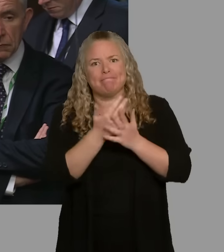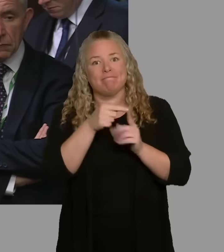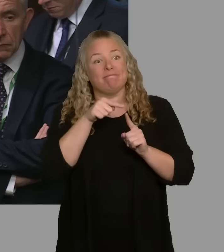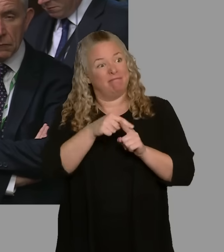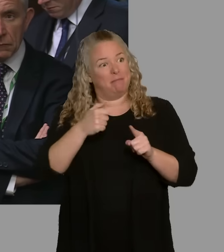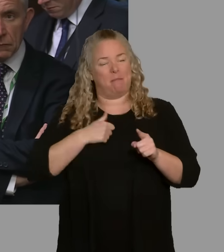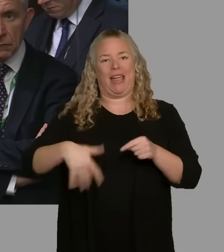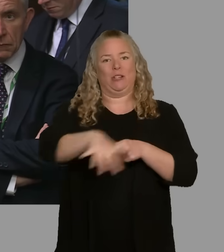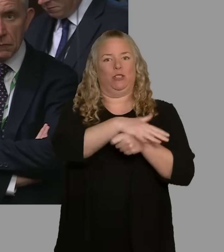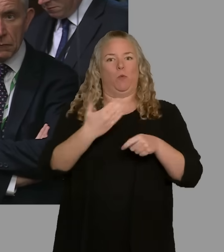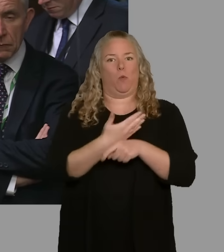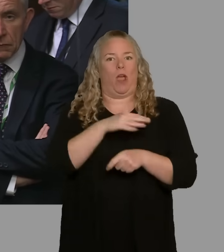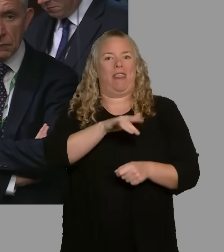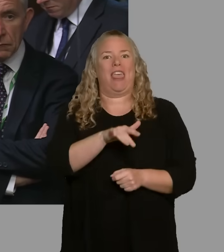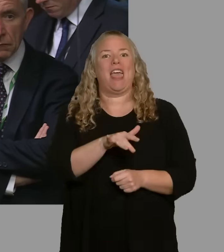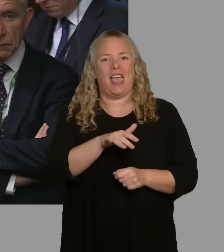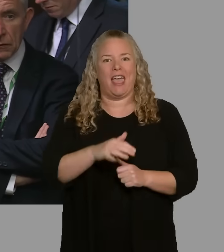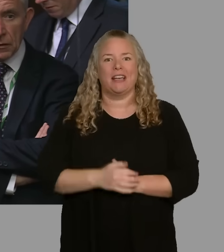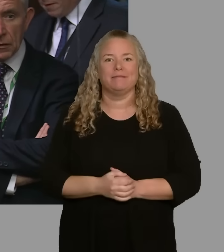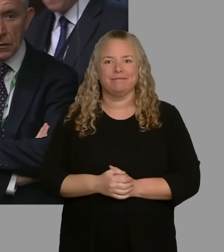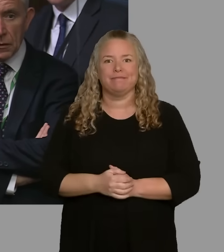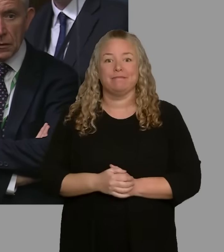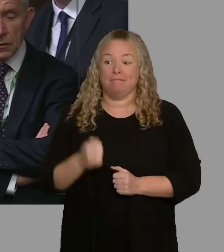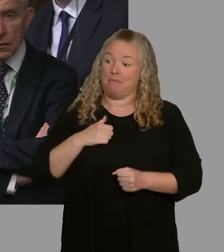personal crisis and a social crisis.